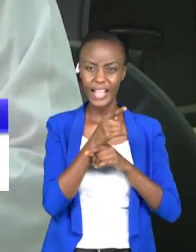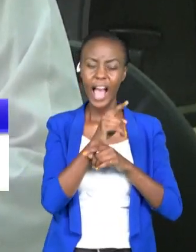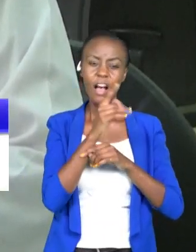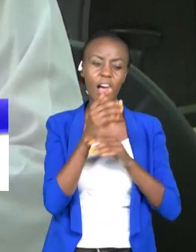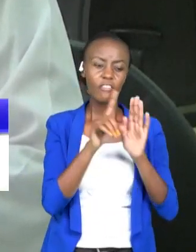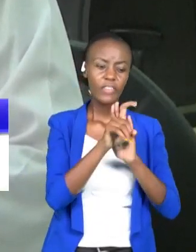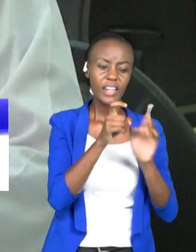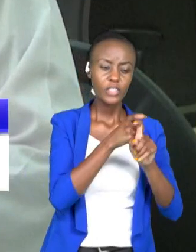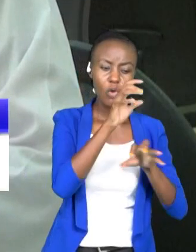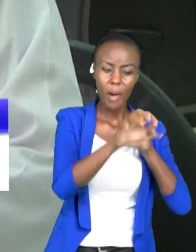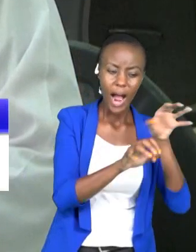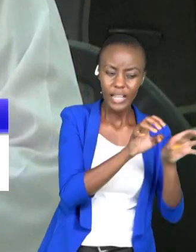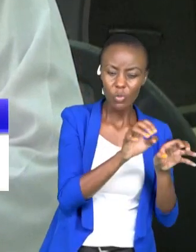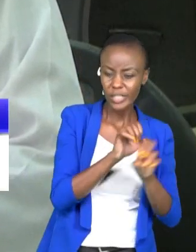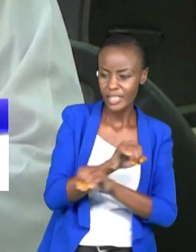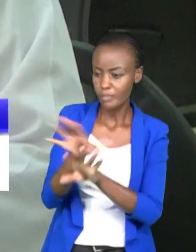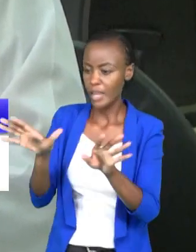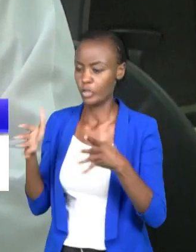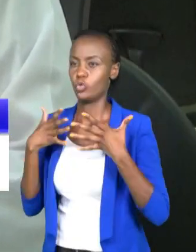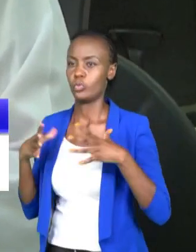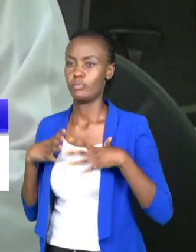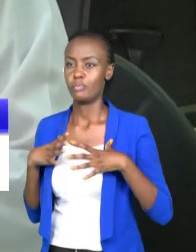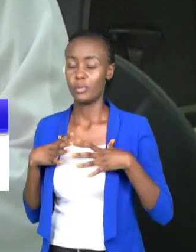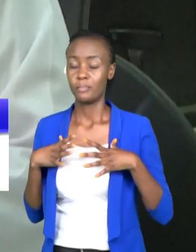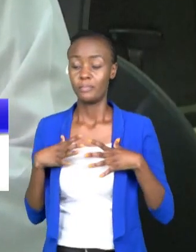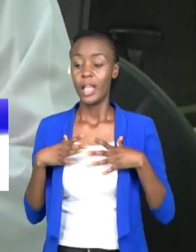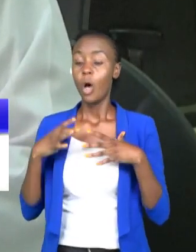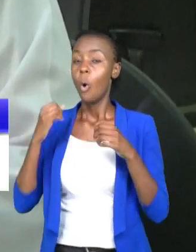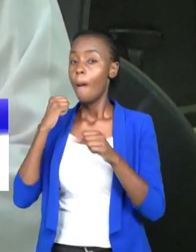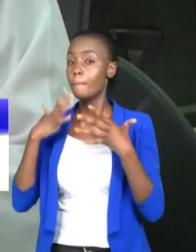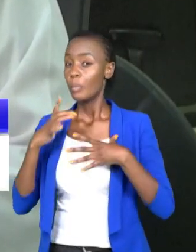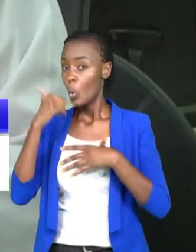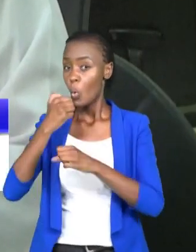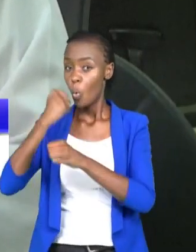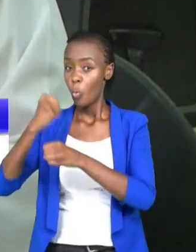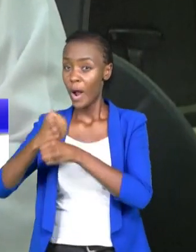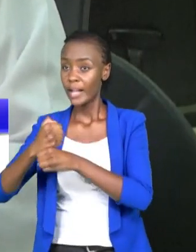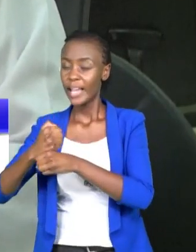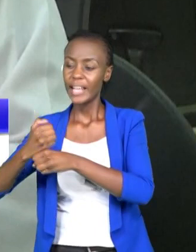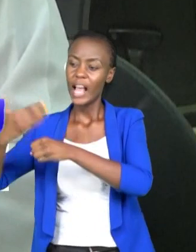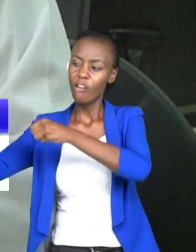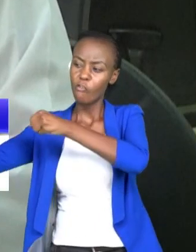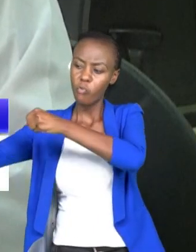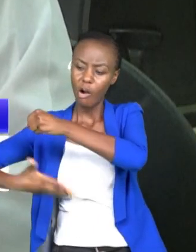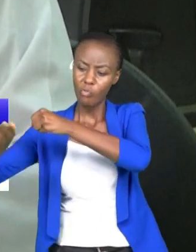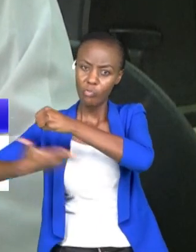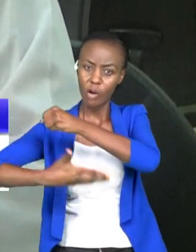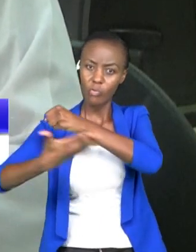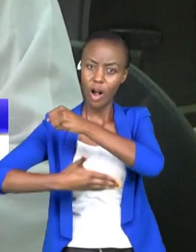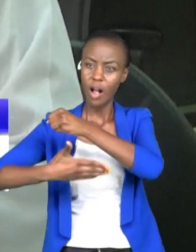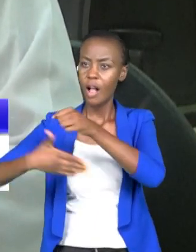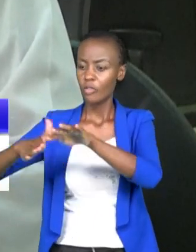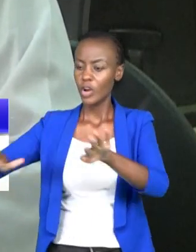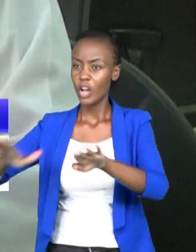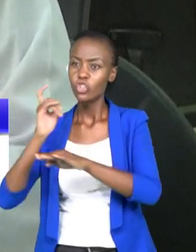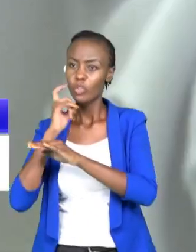up with the study to sample slaughterhouse workers. And slaughterhouse workers are high-risk individuals because they